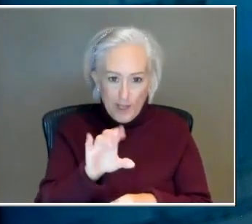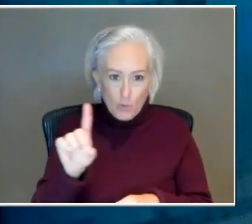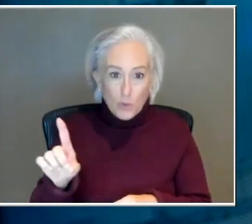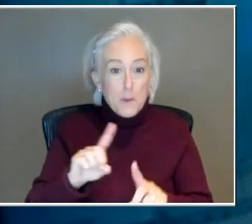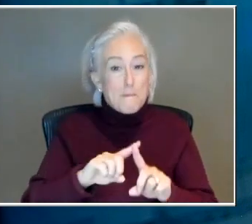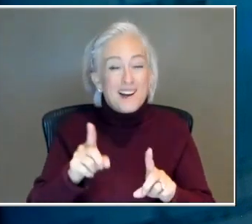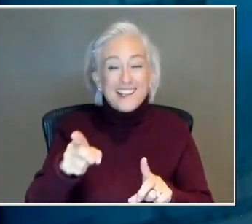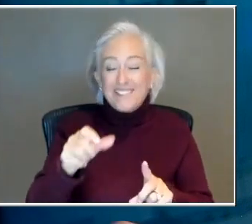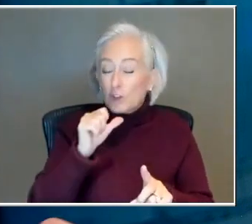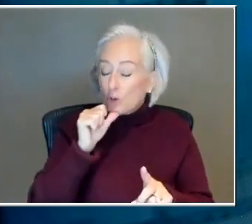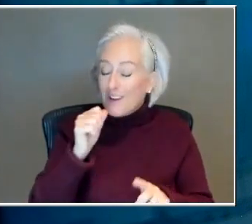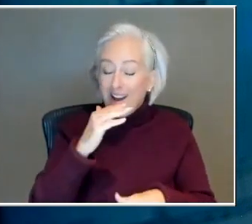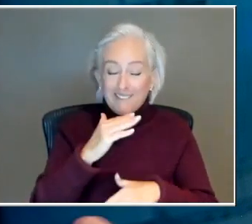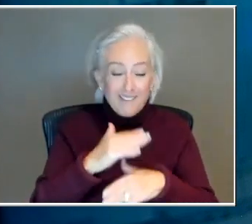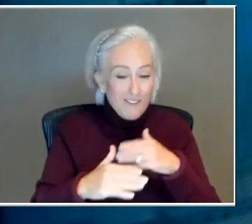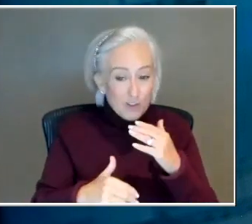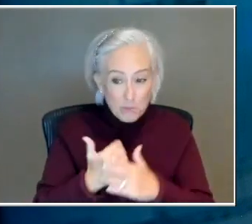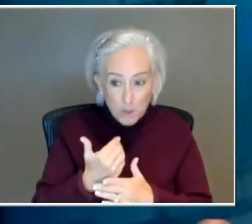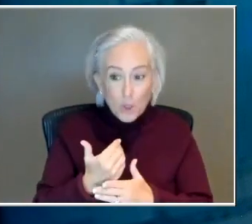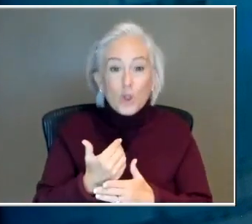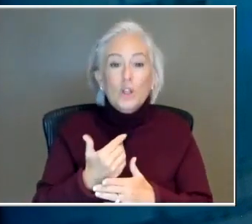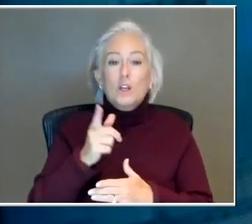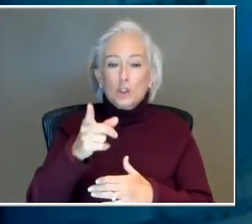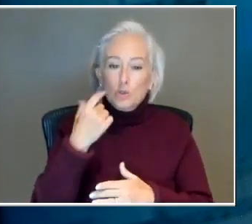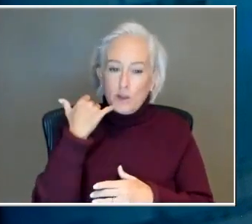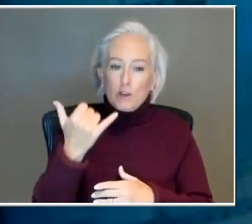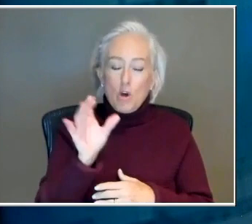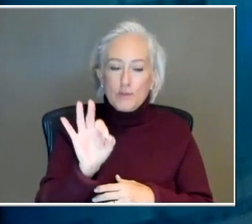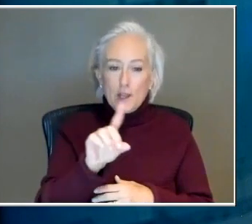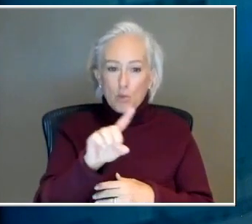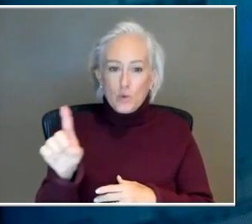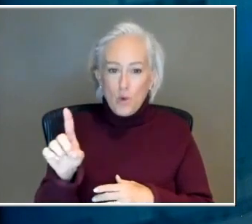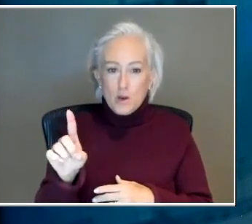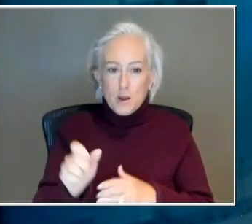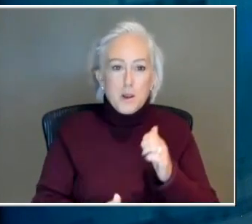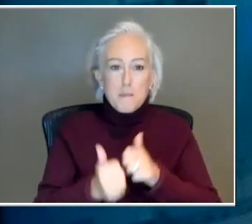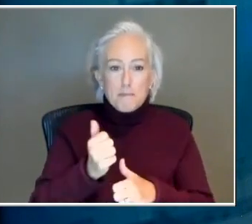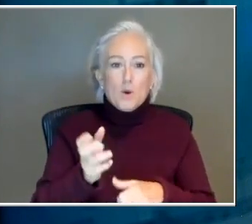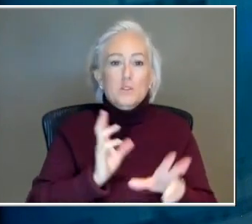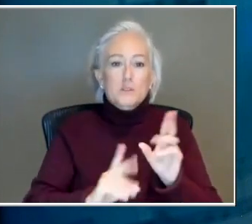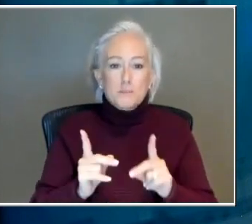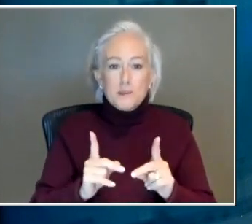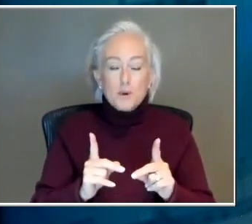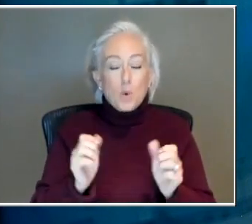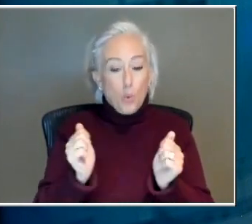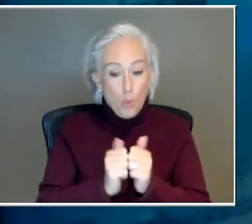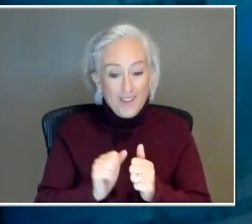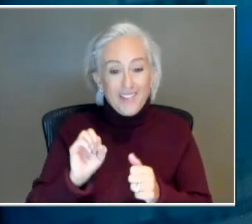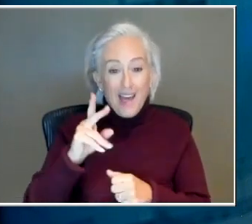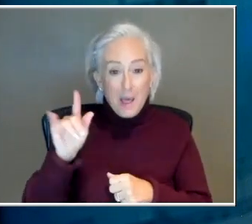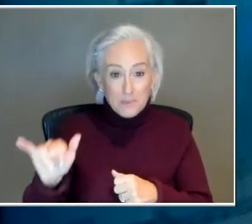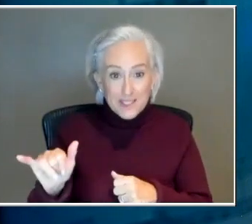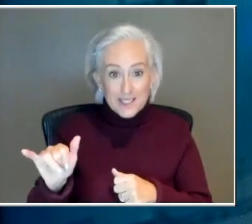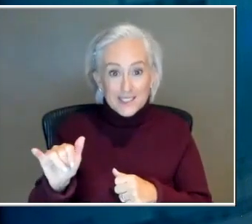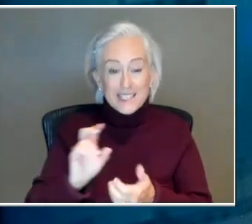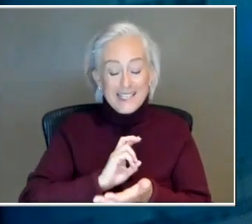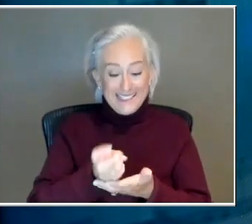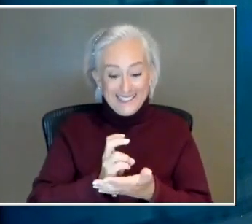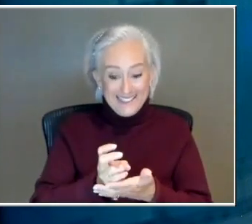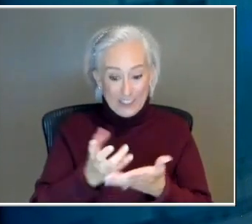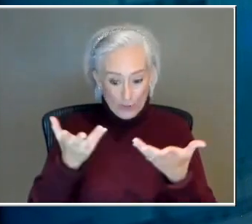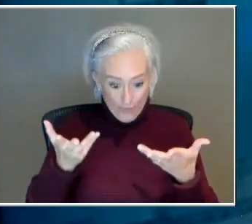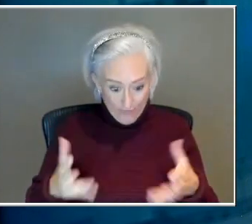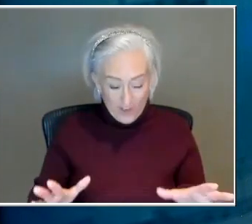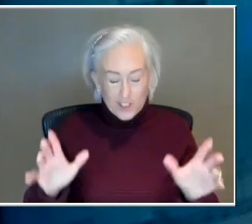it, but most people with epilepsy will, they'll wake up afterwards and be like, oh, this happened, and they don't necessarily need to go to the emergency room. I